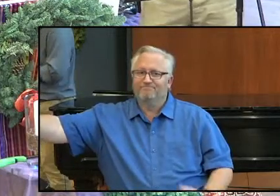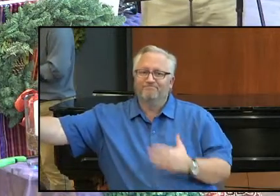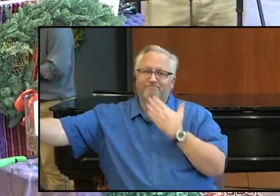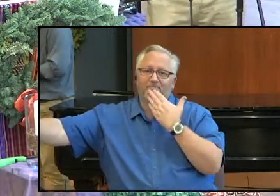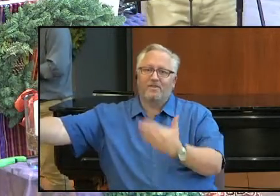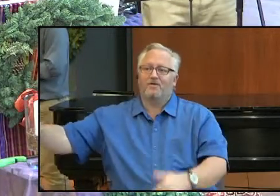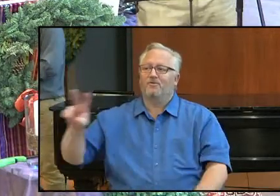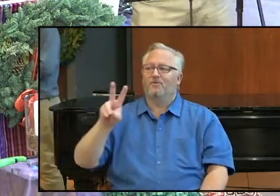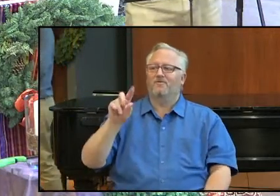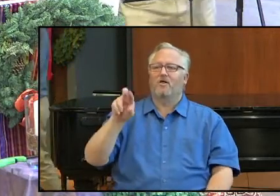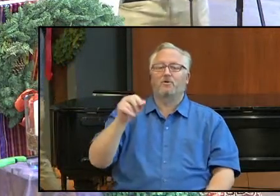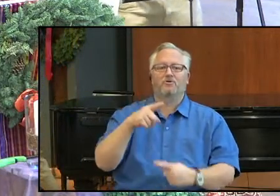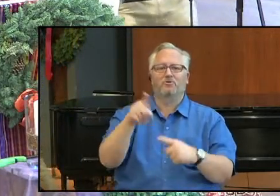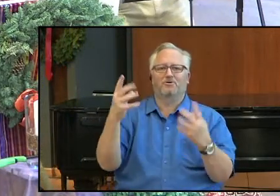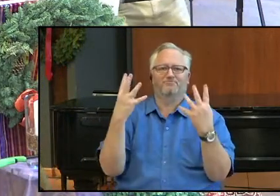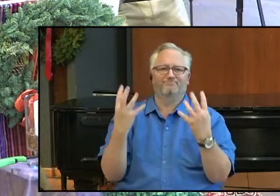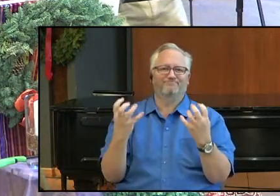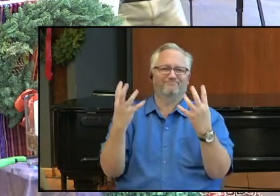Valerie. You may be seated.